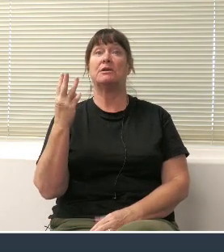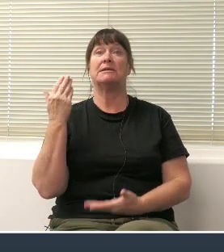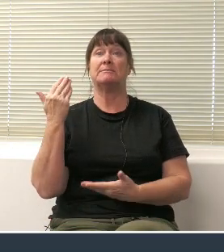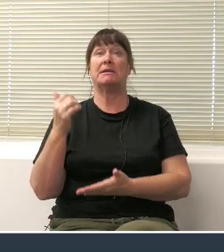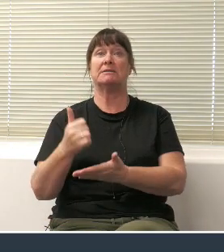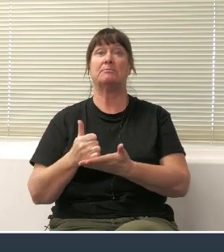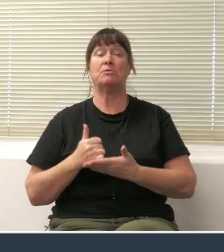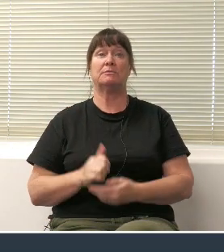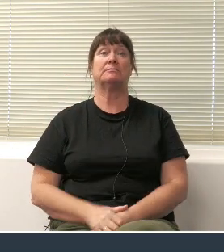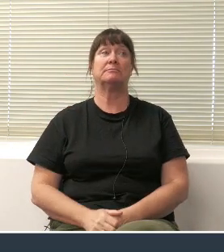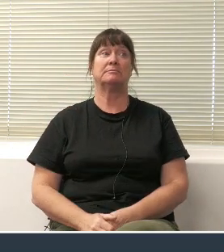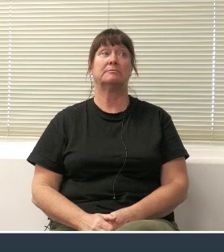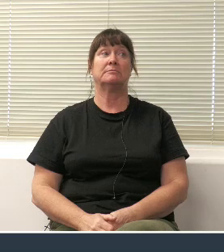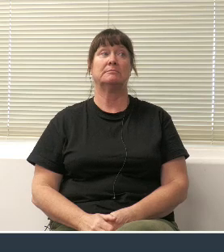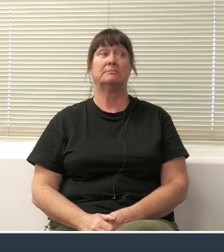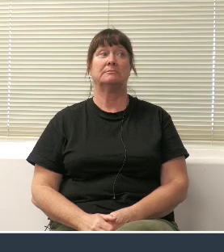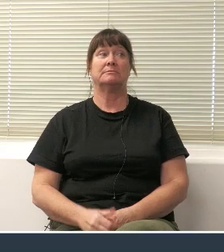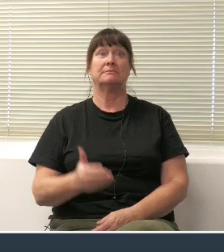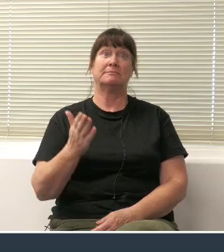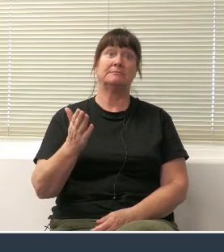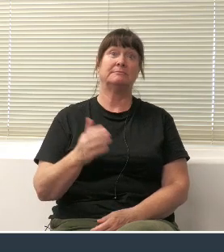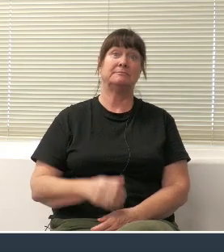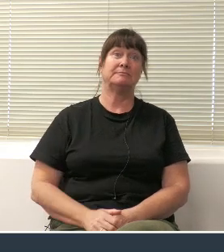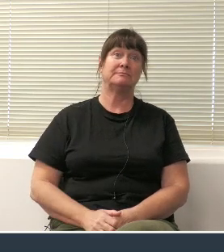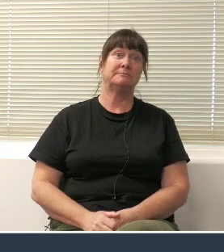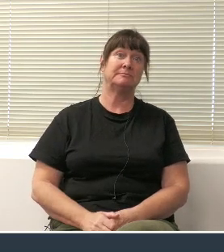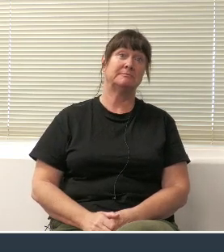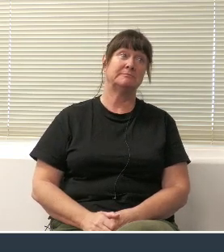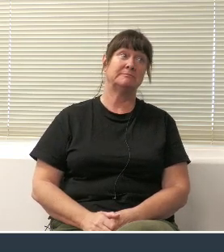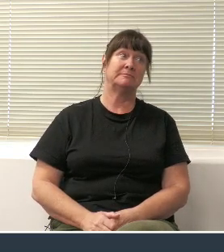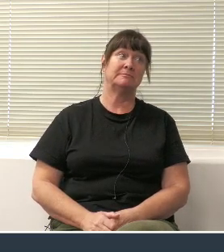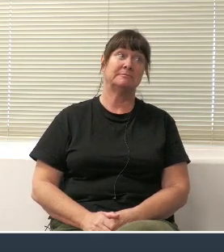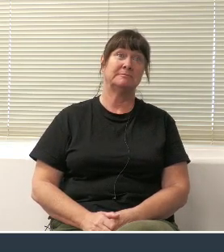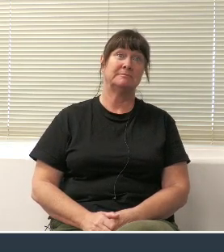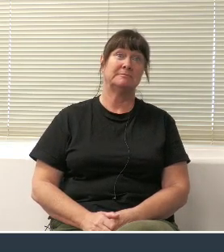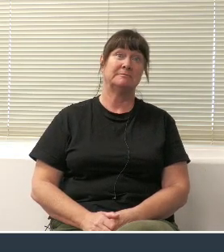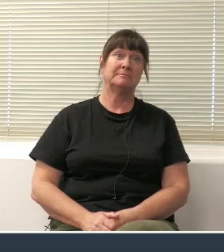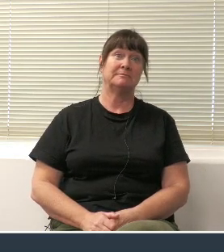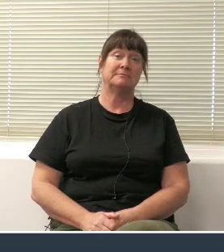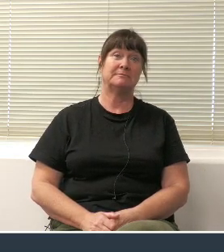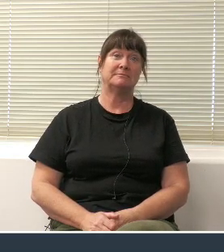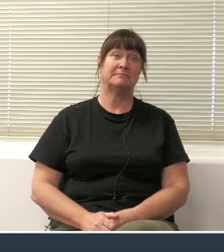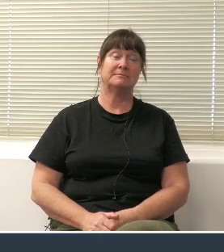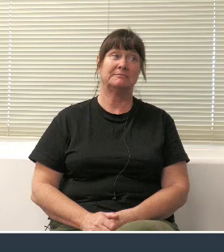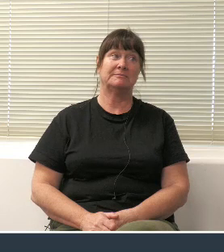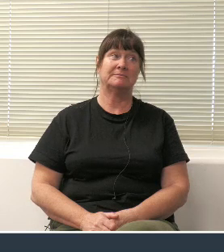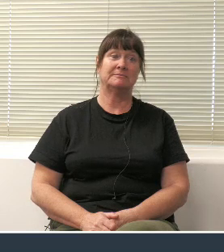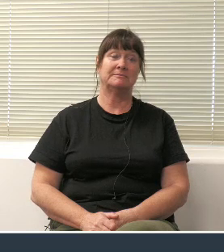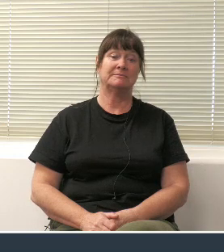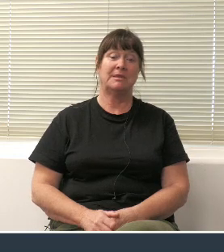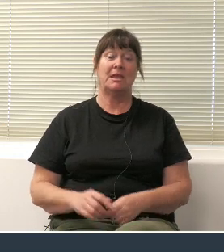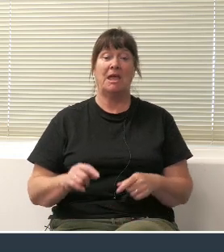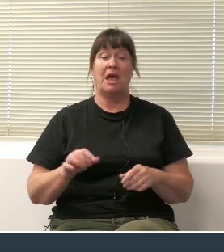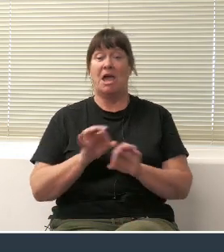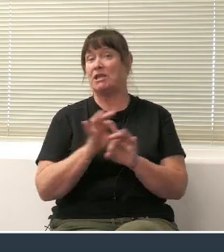in support of the motion, and it's looking like Councillor McGrath is going to speak in opposition. Yes. I